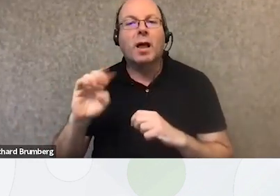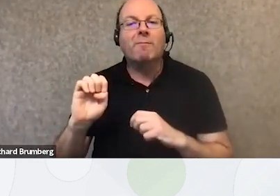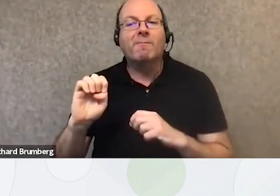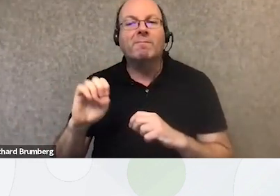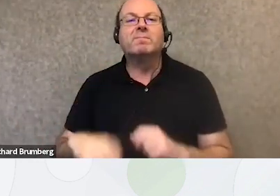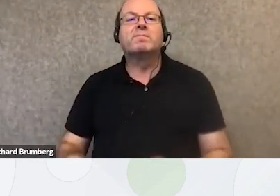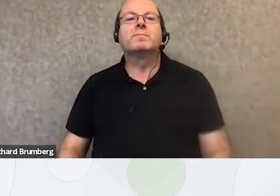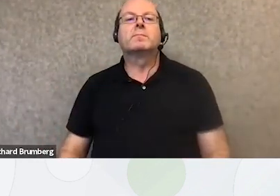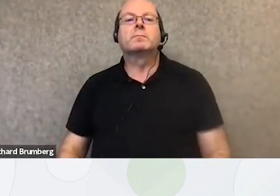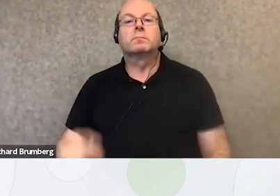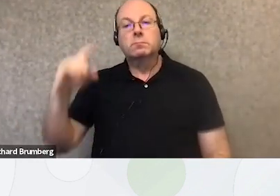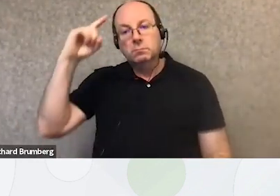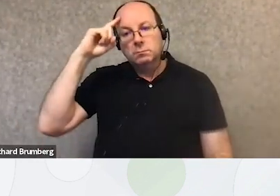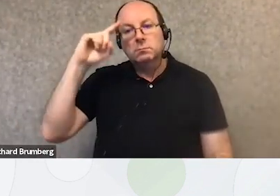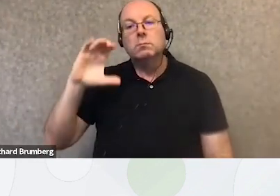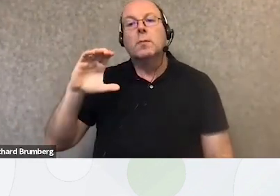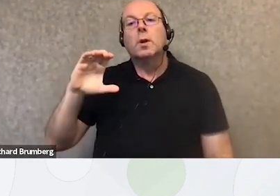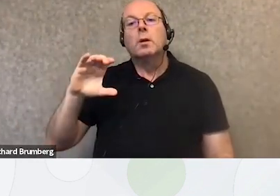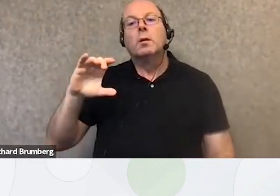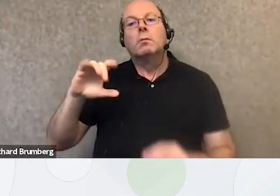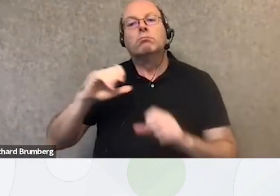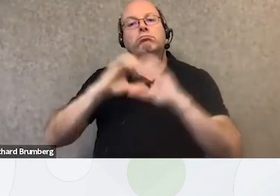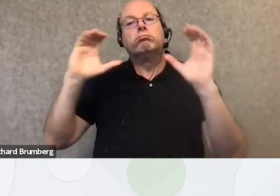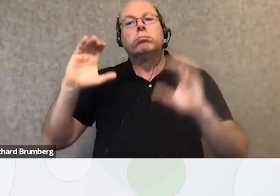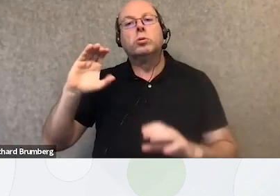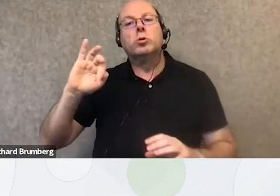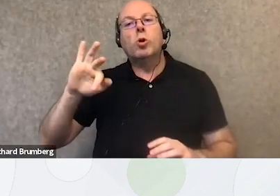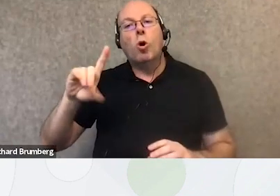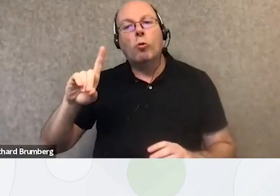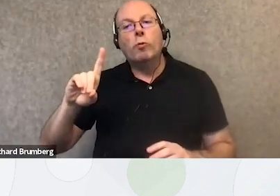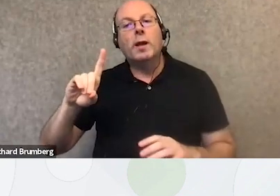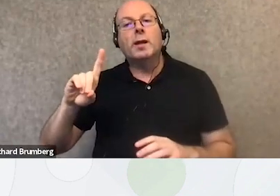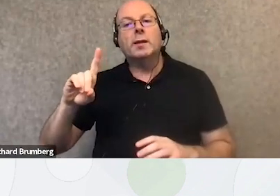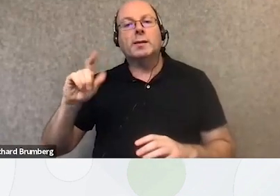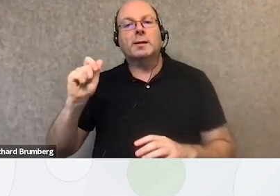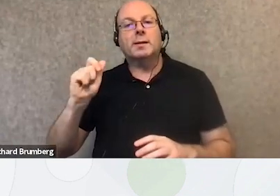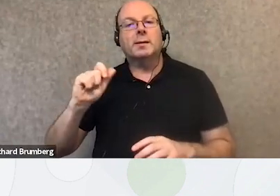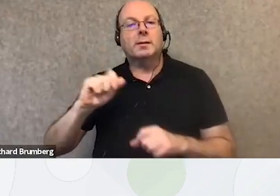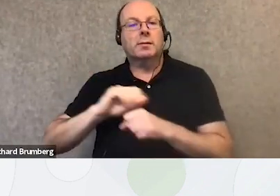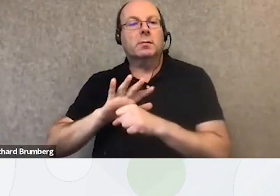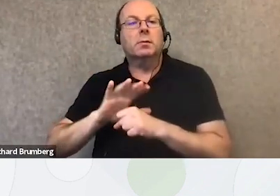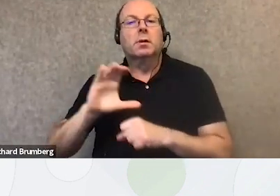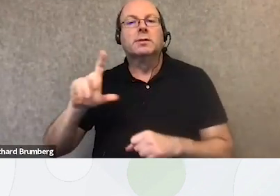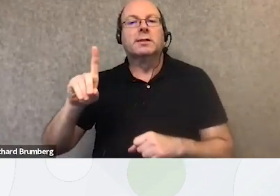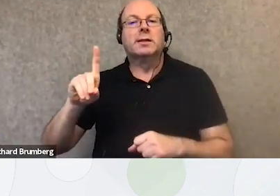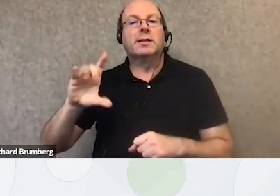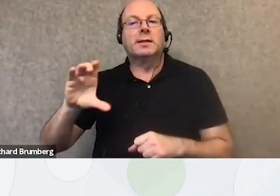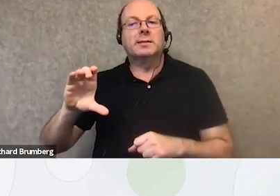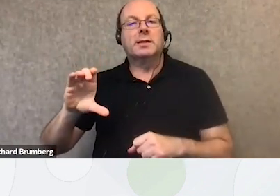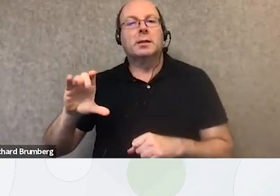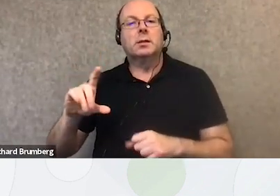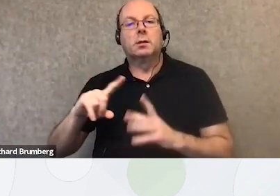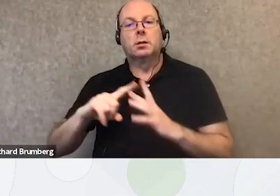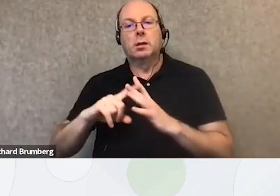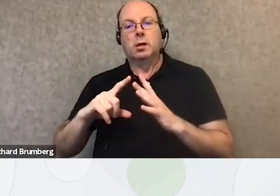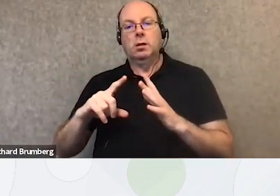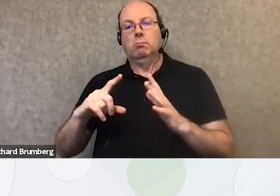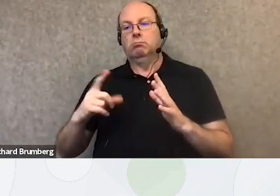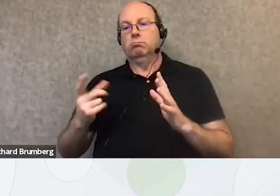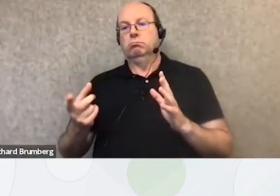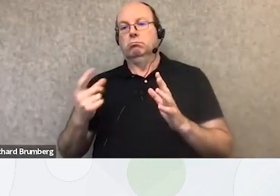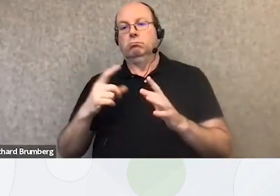So thinking about COVID-19 and updates for the US, where we currently are. So this is from the CDC's website, looking at early